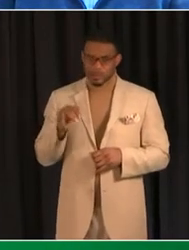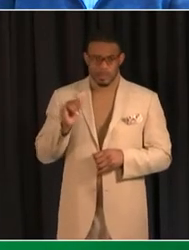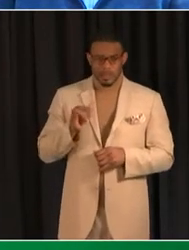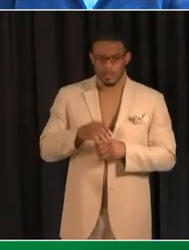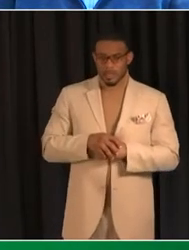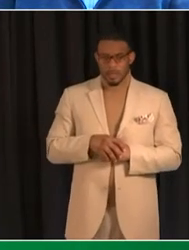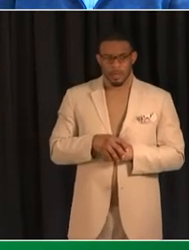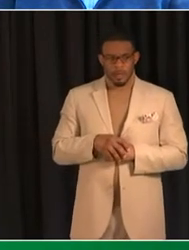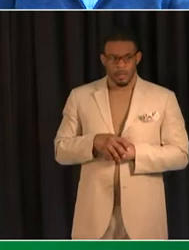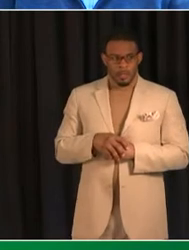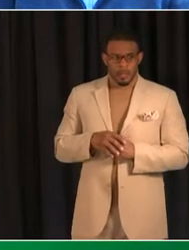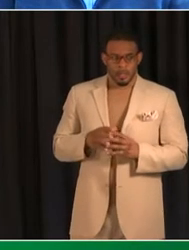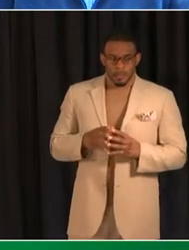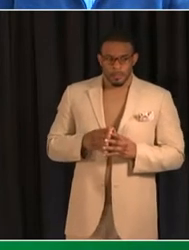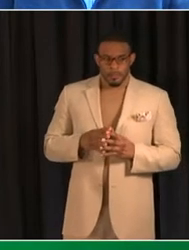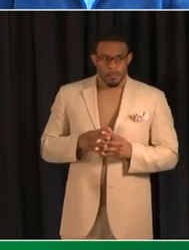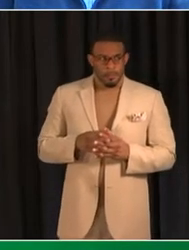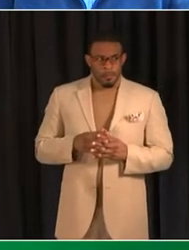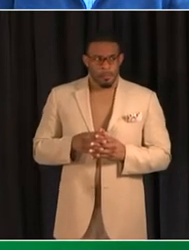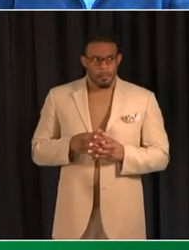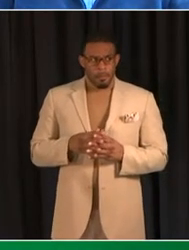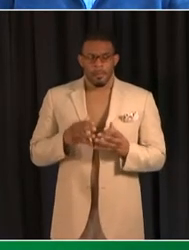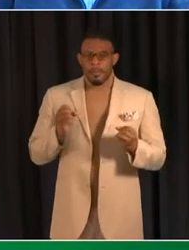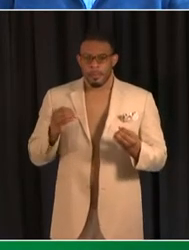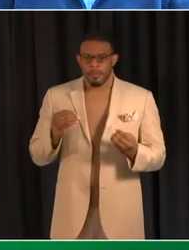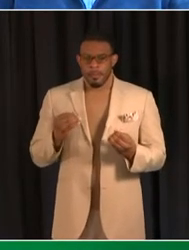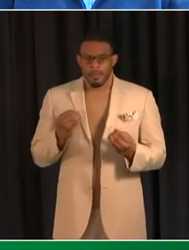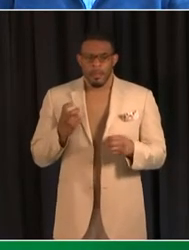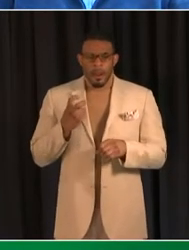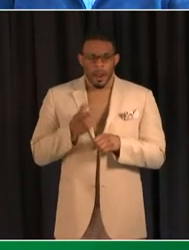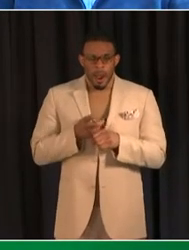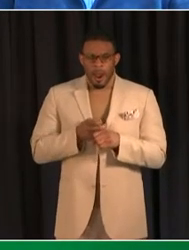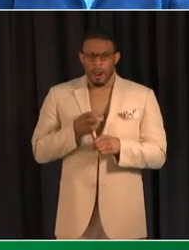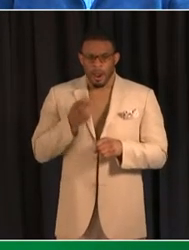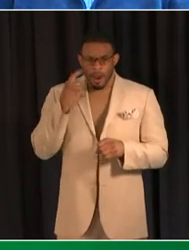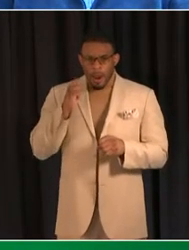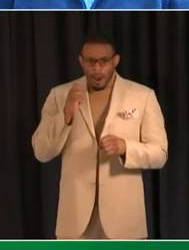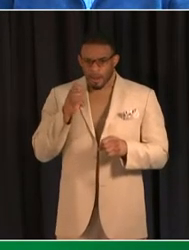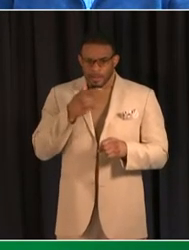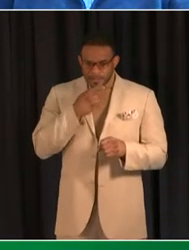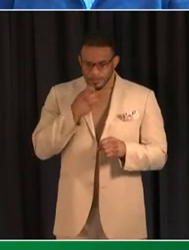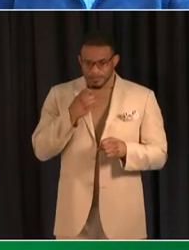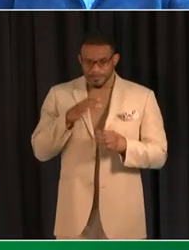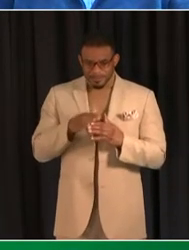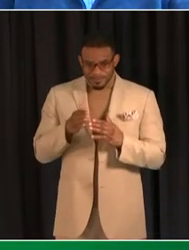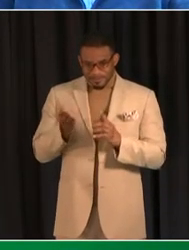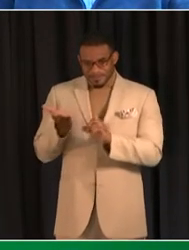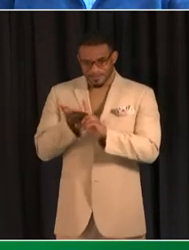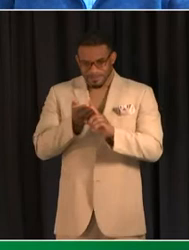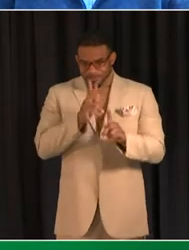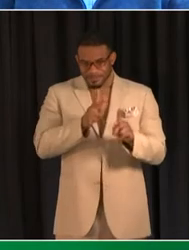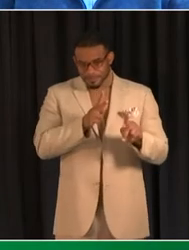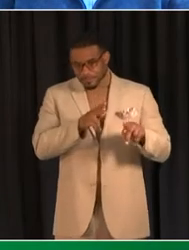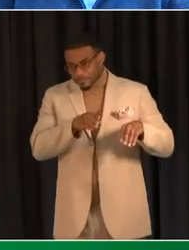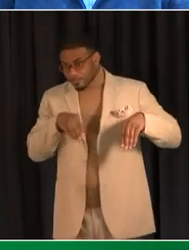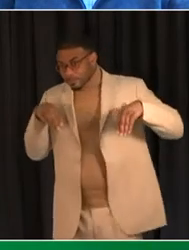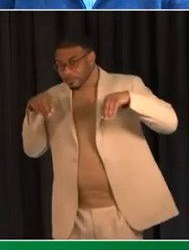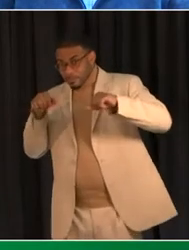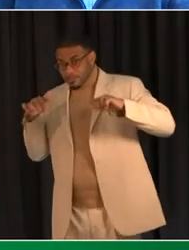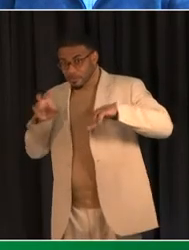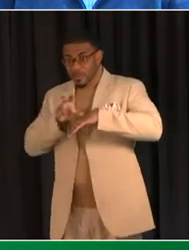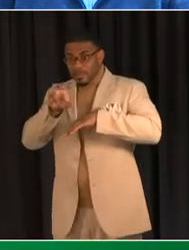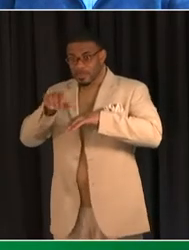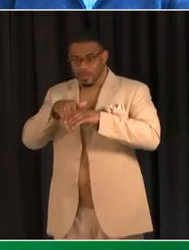percentage working from their office. Foot traffic about a year ago was teetering between 3 and